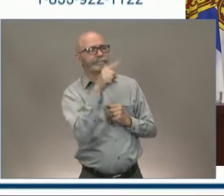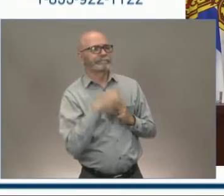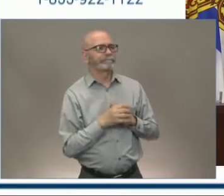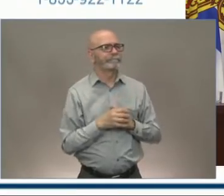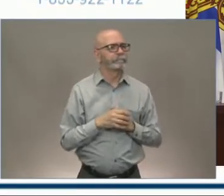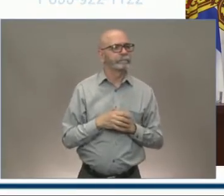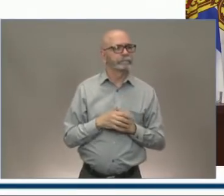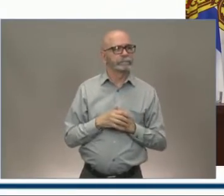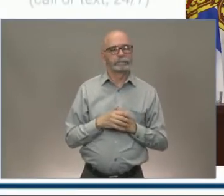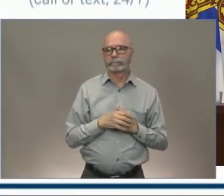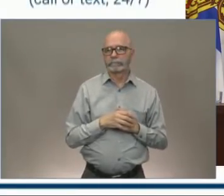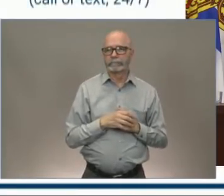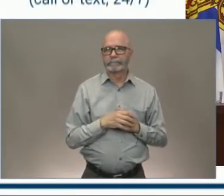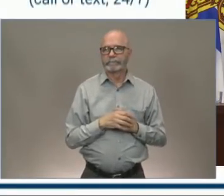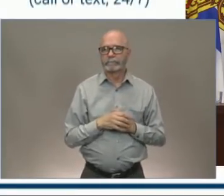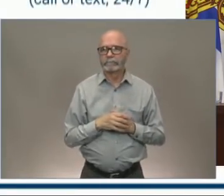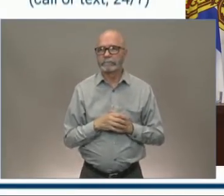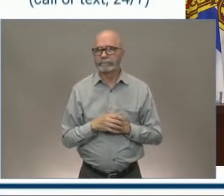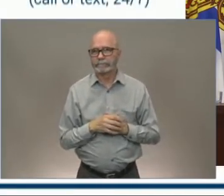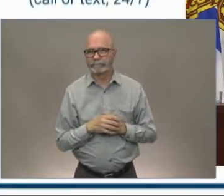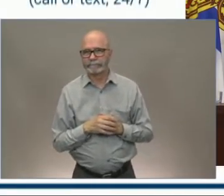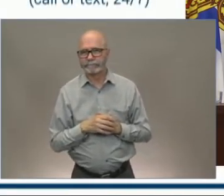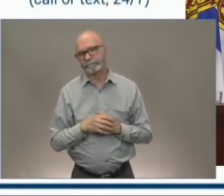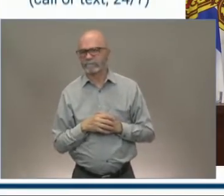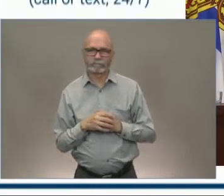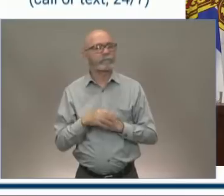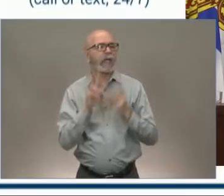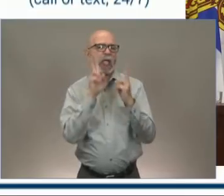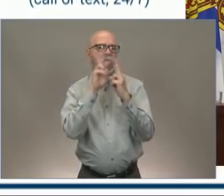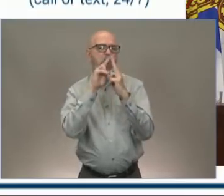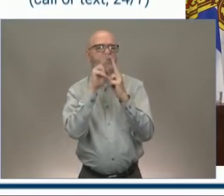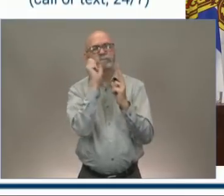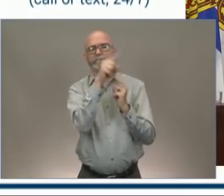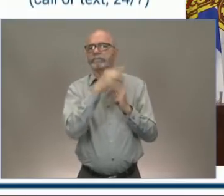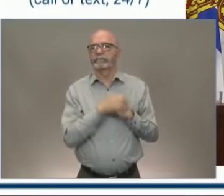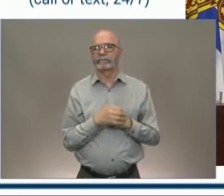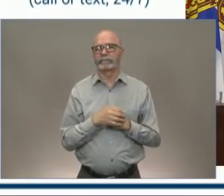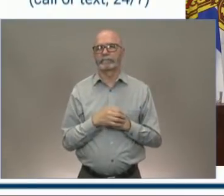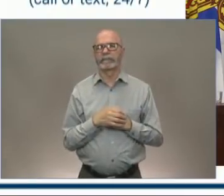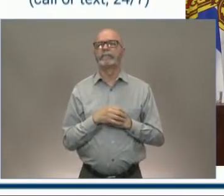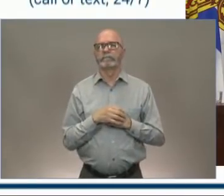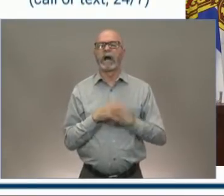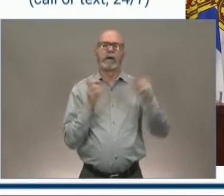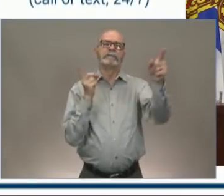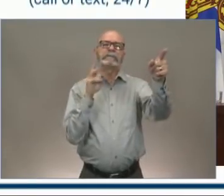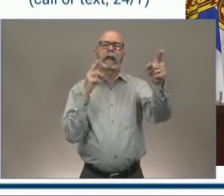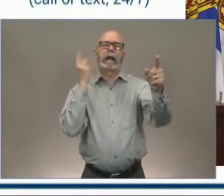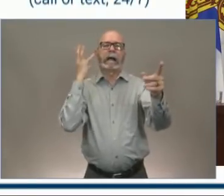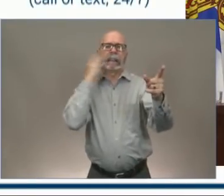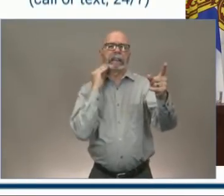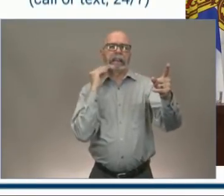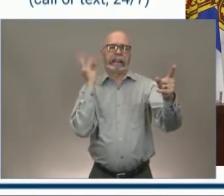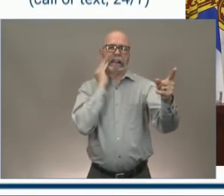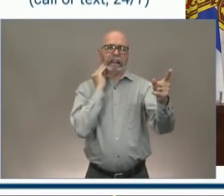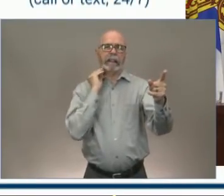Okay. Dr. Strang, for the Premier, I know, Dr. Strang, you talked a bit about the backlash, I guess, that you've been hearing